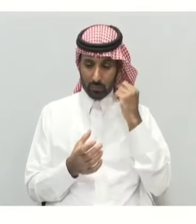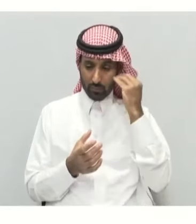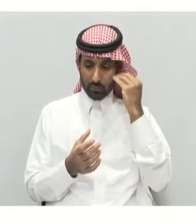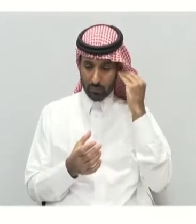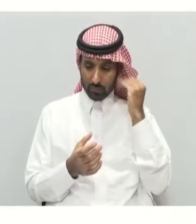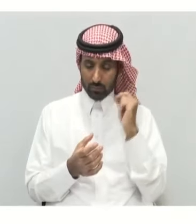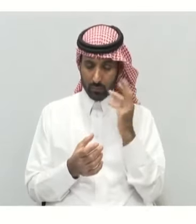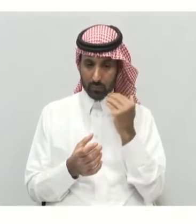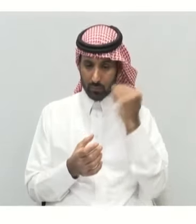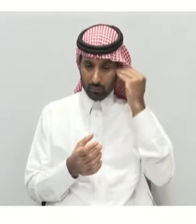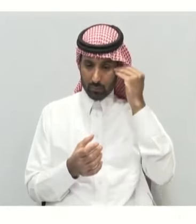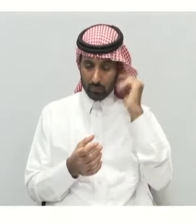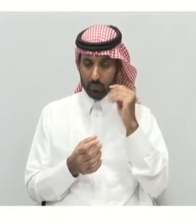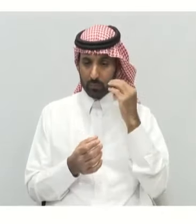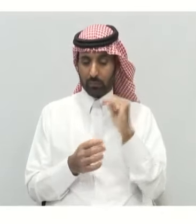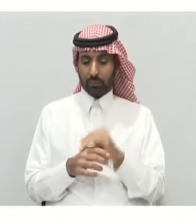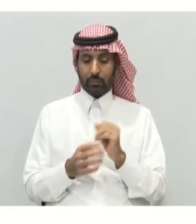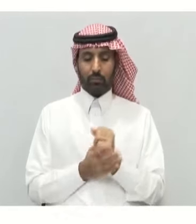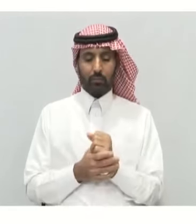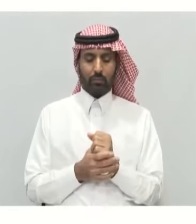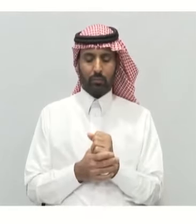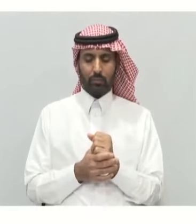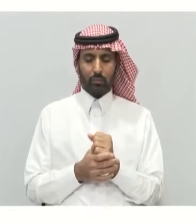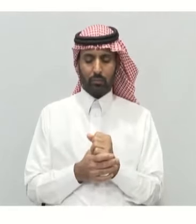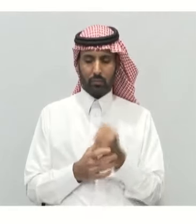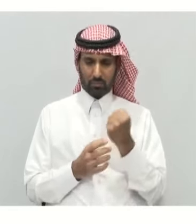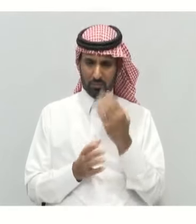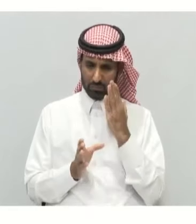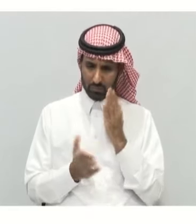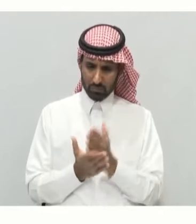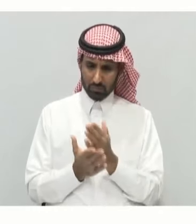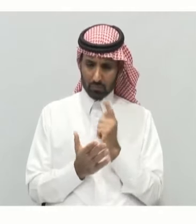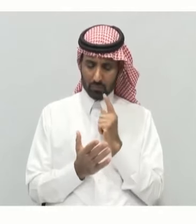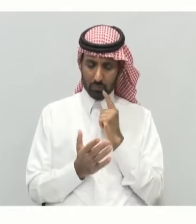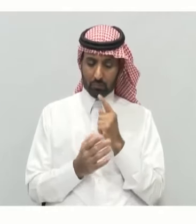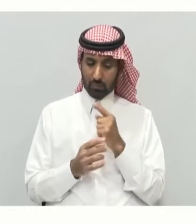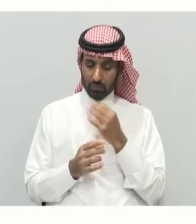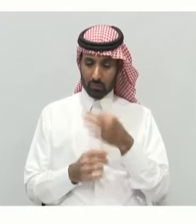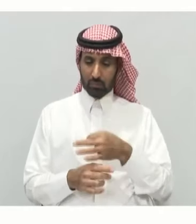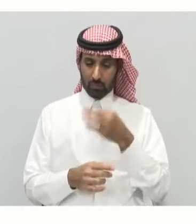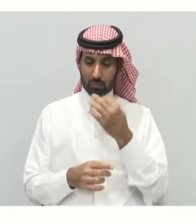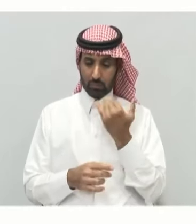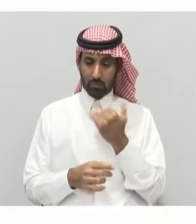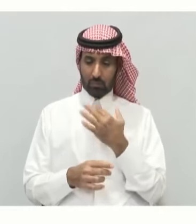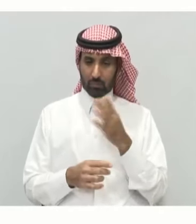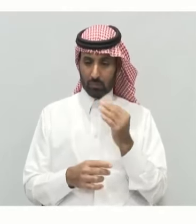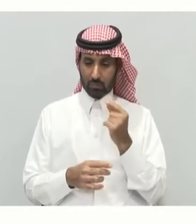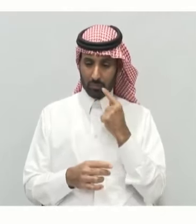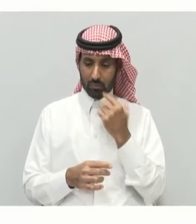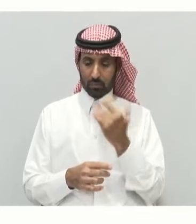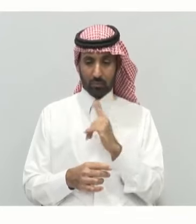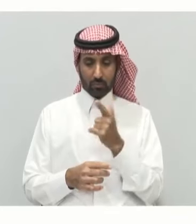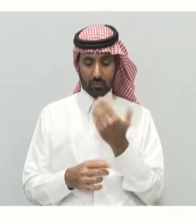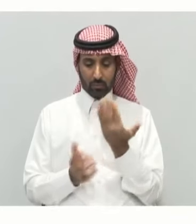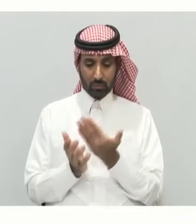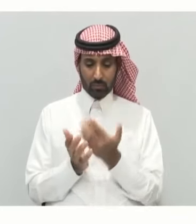short brown hair. They are very strict. And French is my favorite subject. And